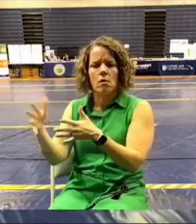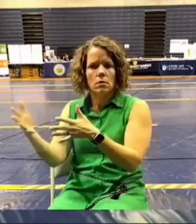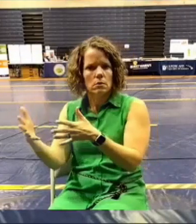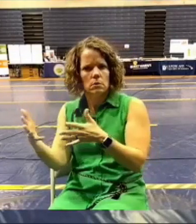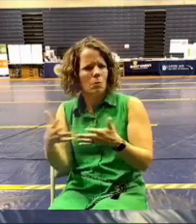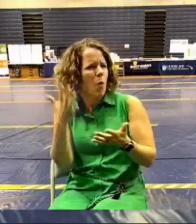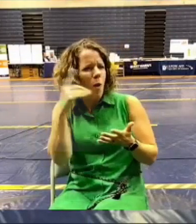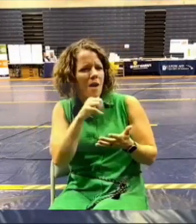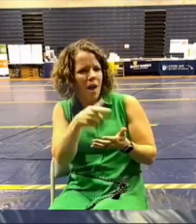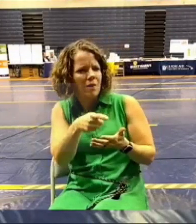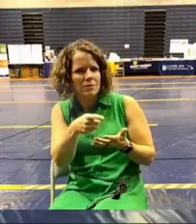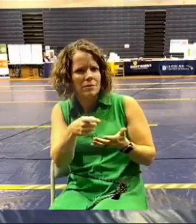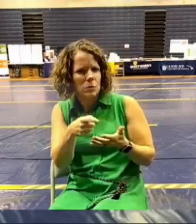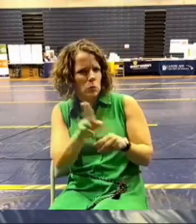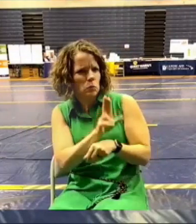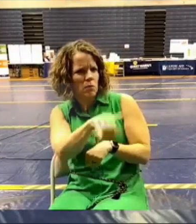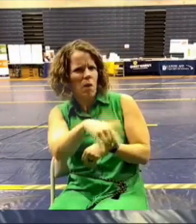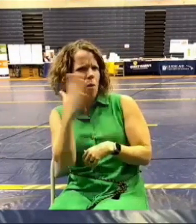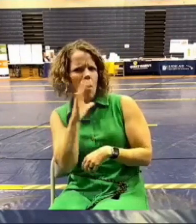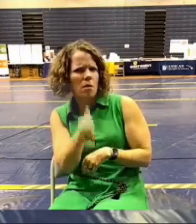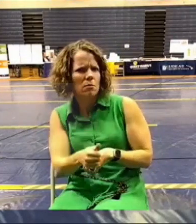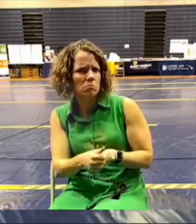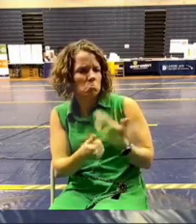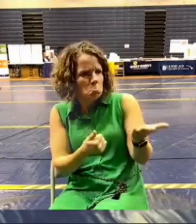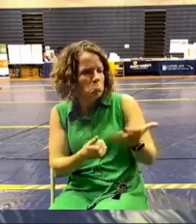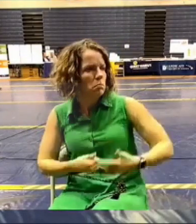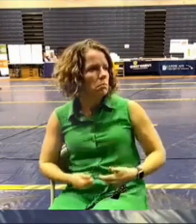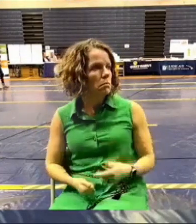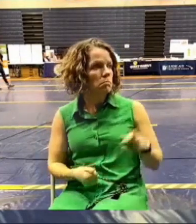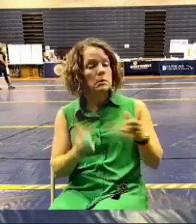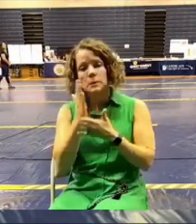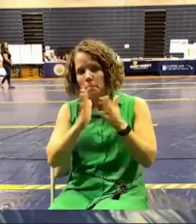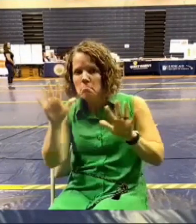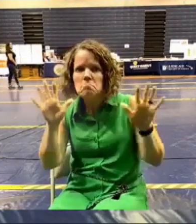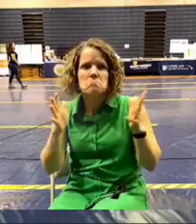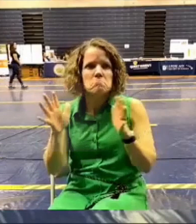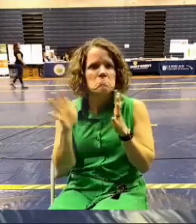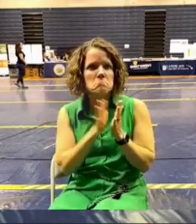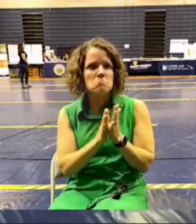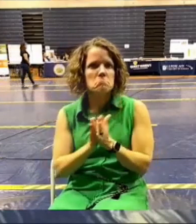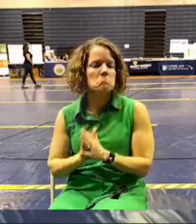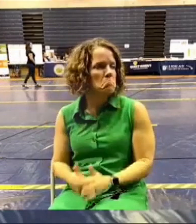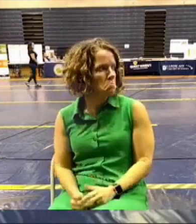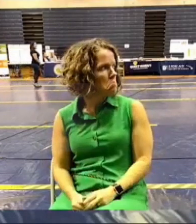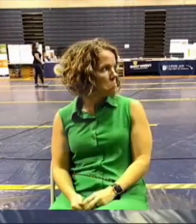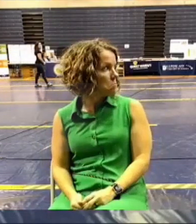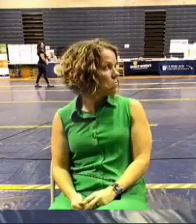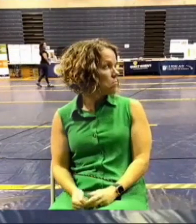not an alternative. Thank you.